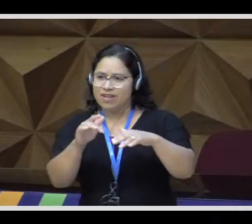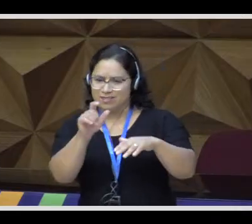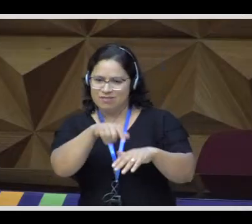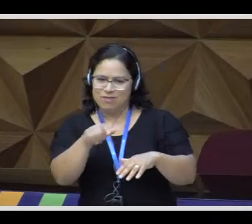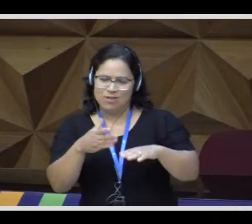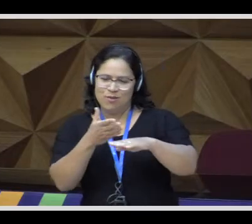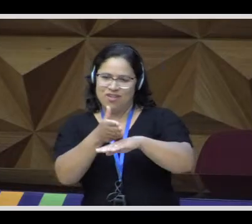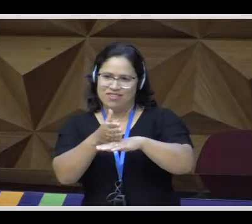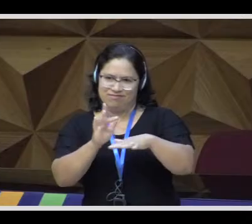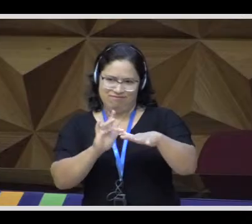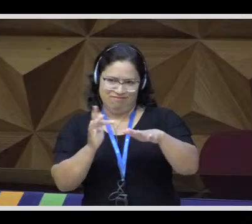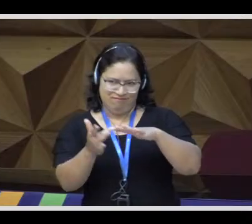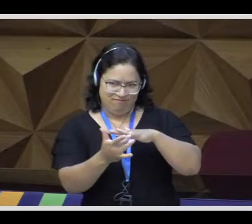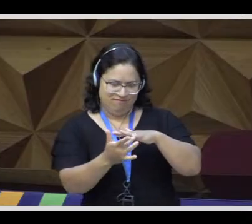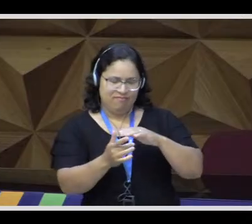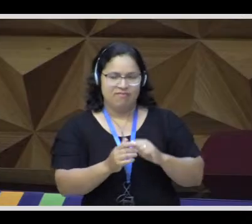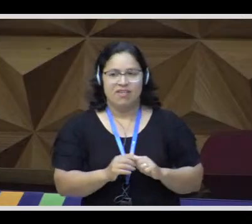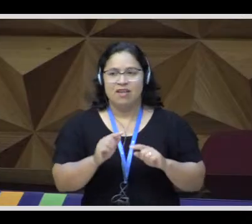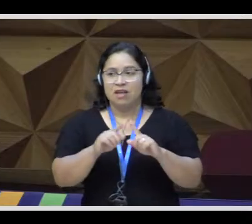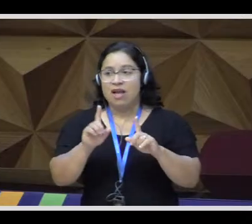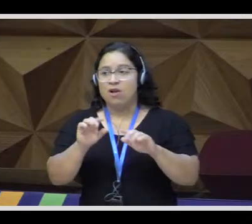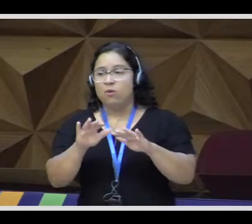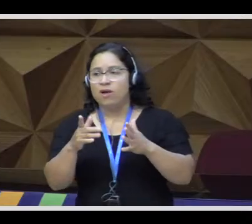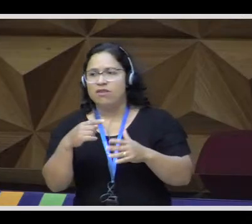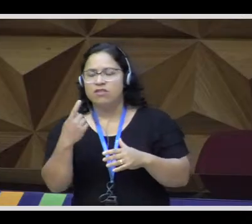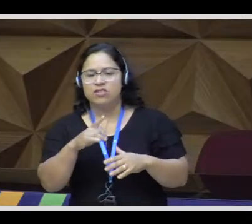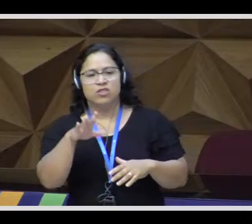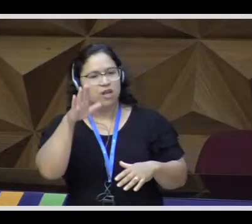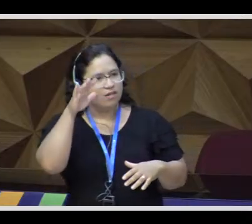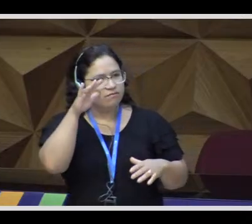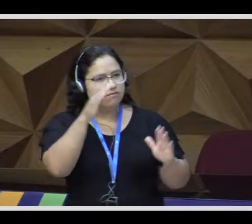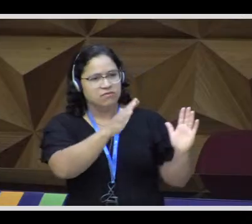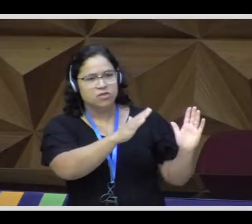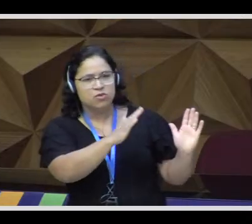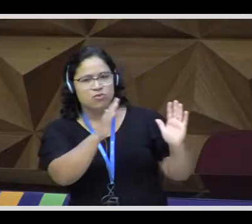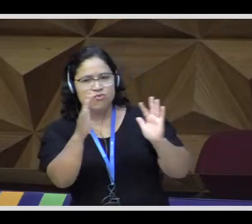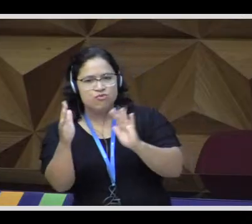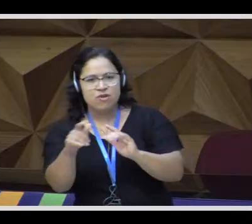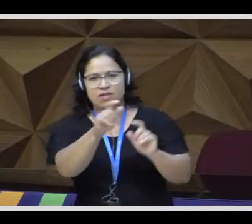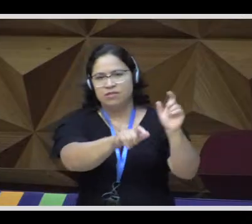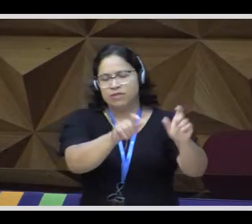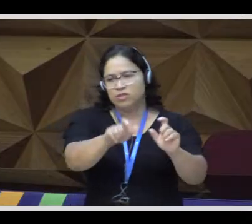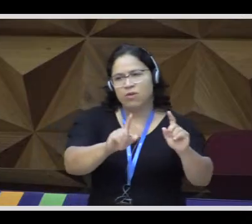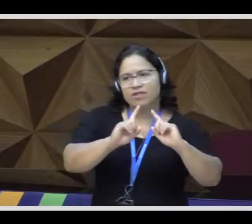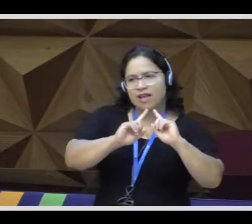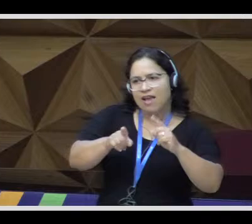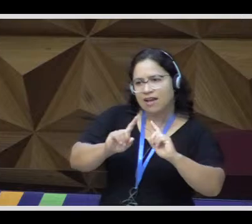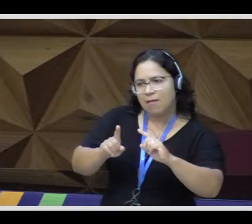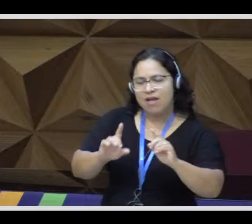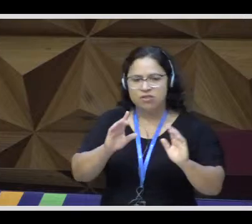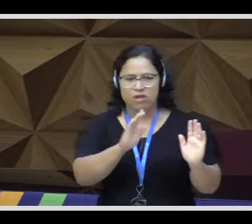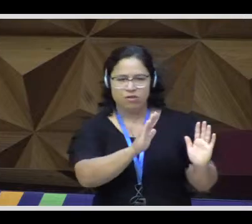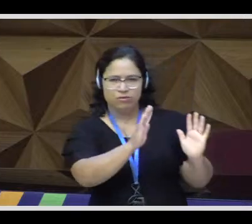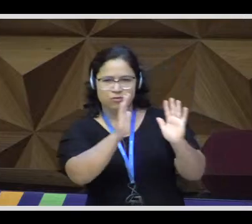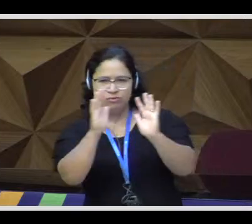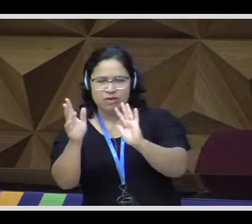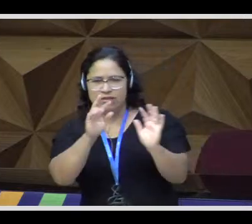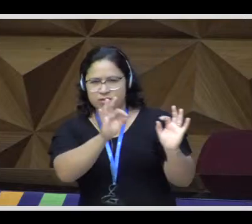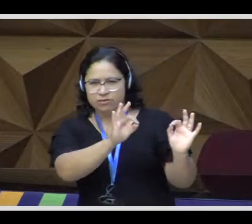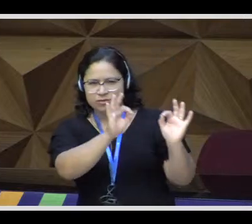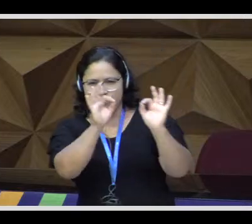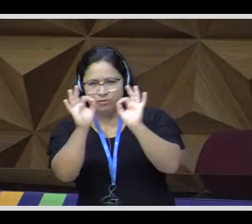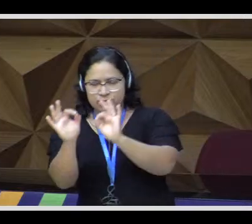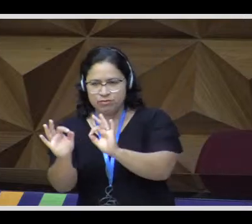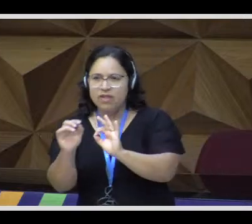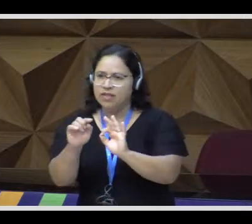the ones who are willing to complain, you probably create a biased idea about what was